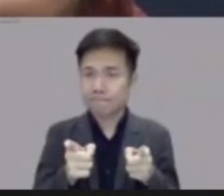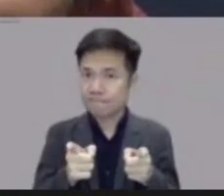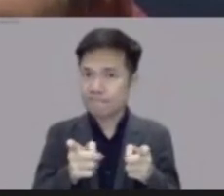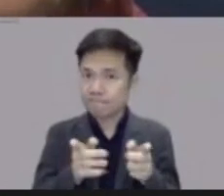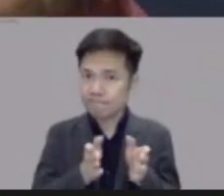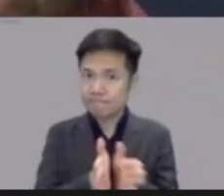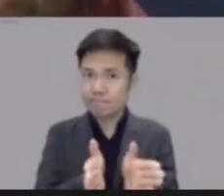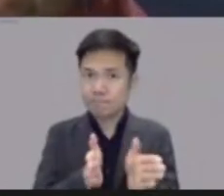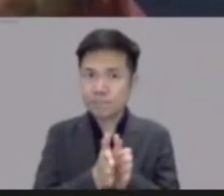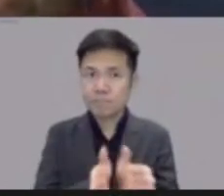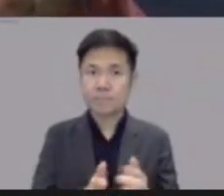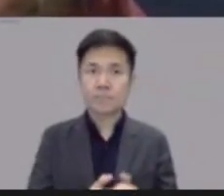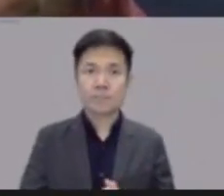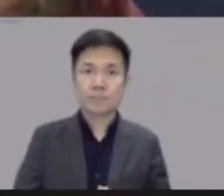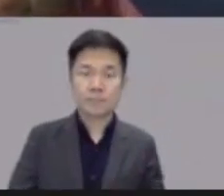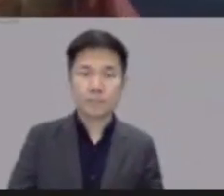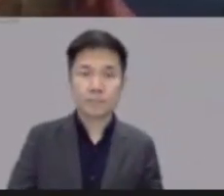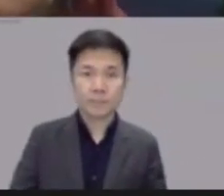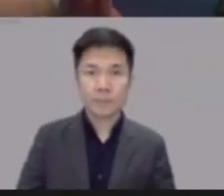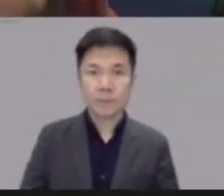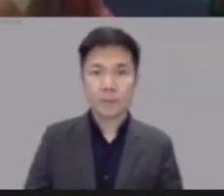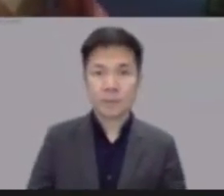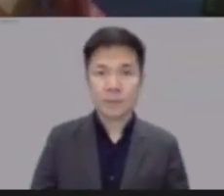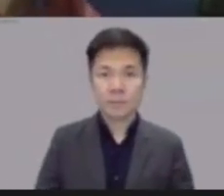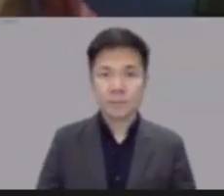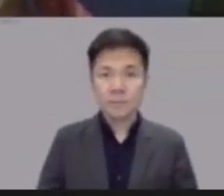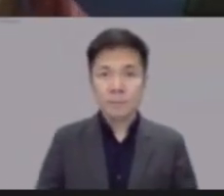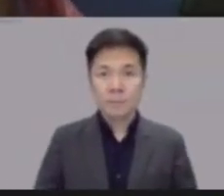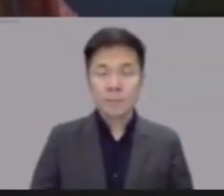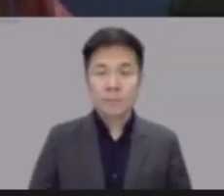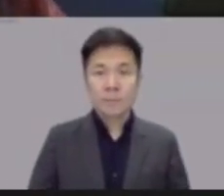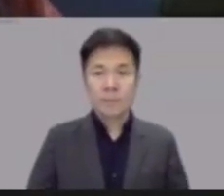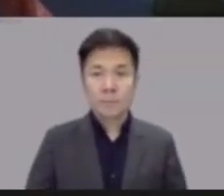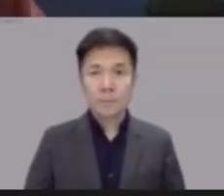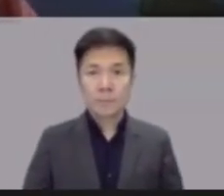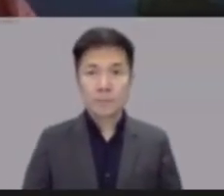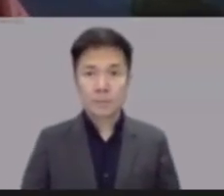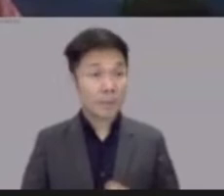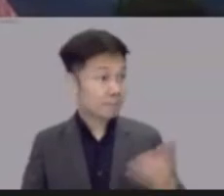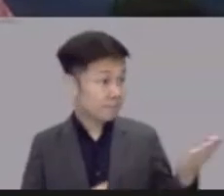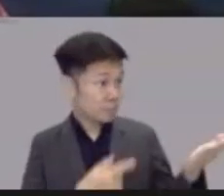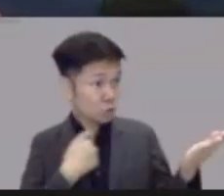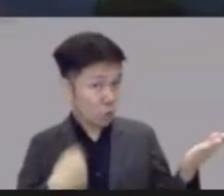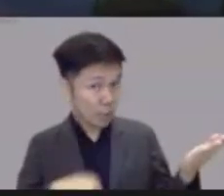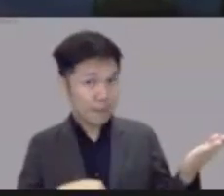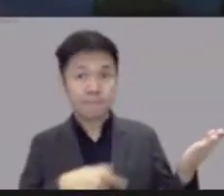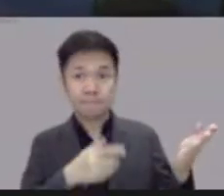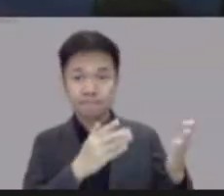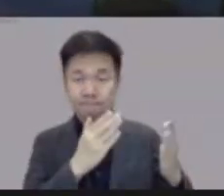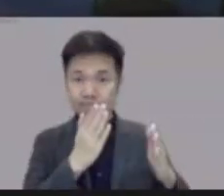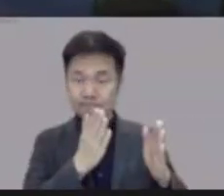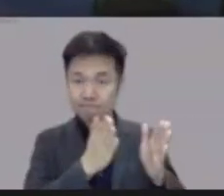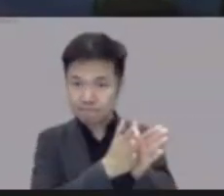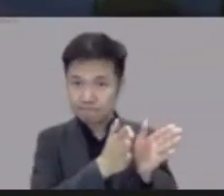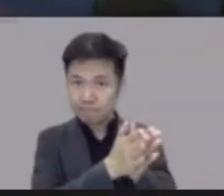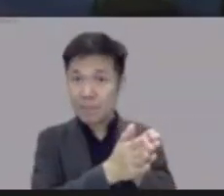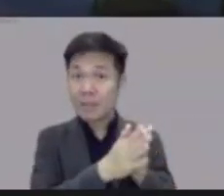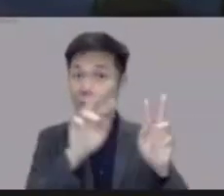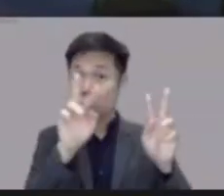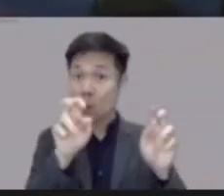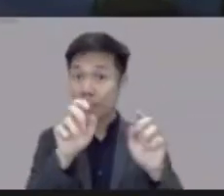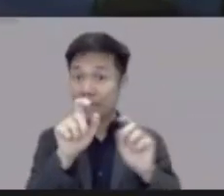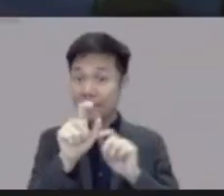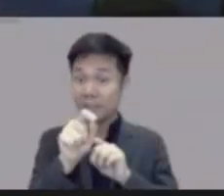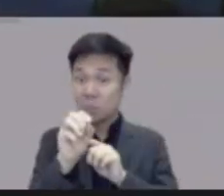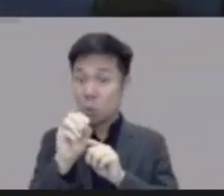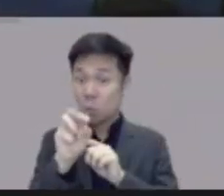the comment made by the distinguished delegate of China regarding the terms of reference just I